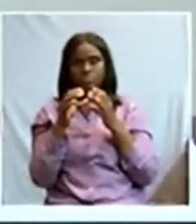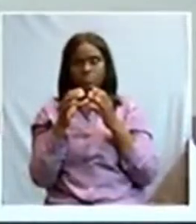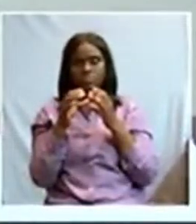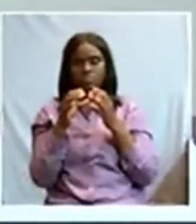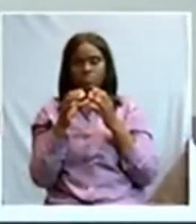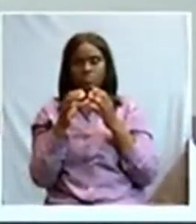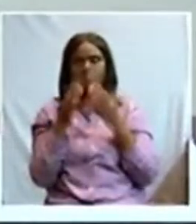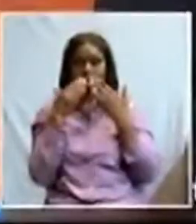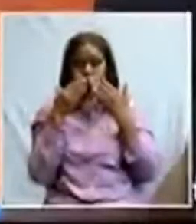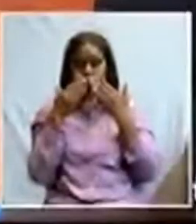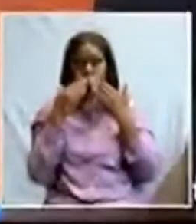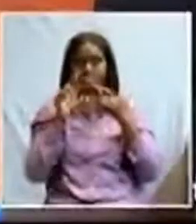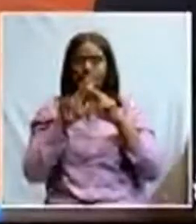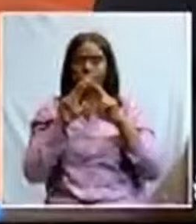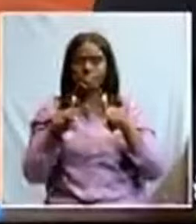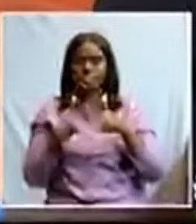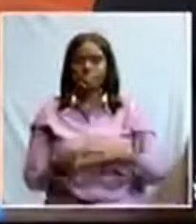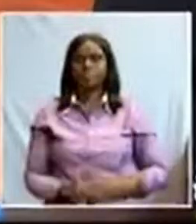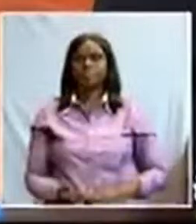Thank you, Chair.